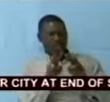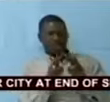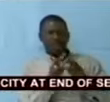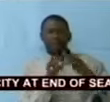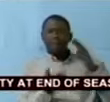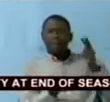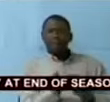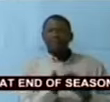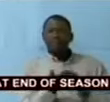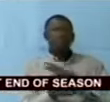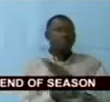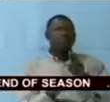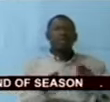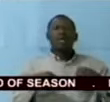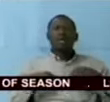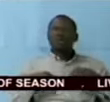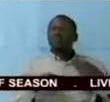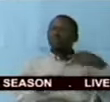in? Well,